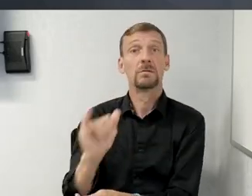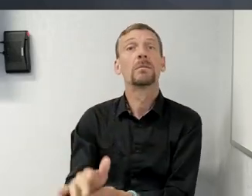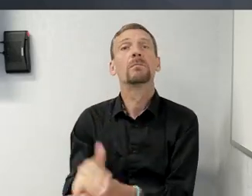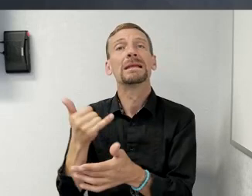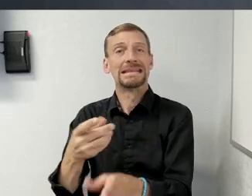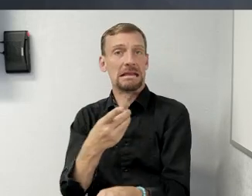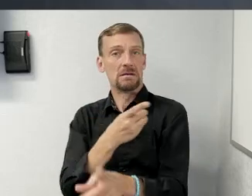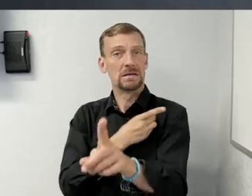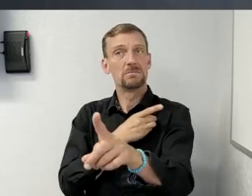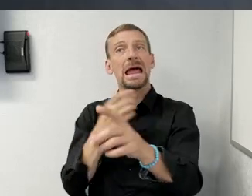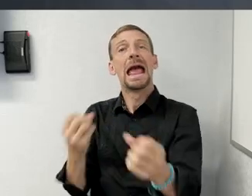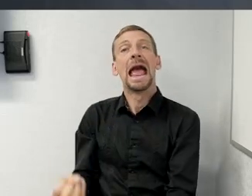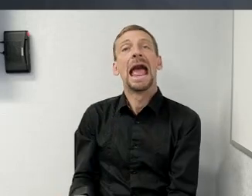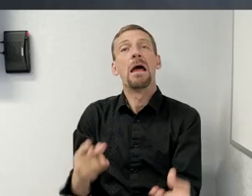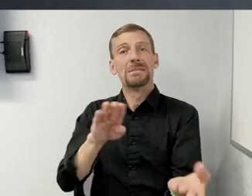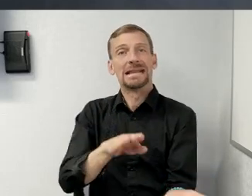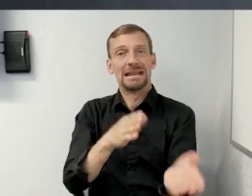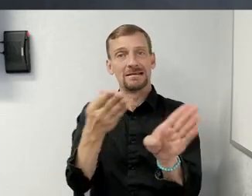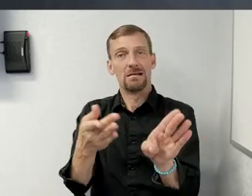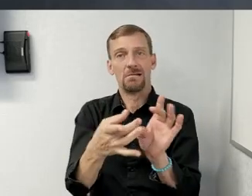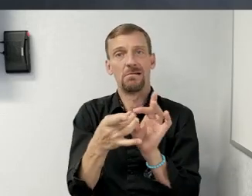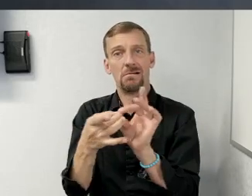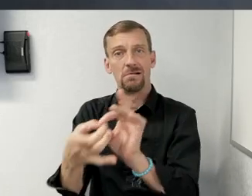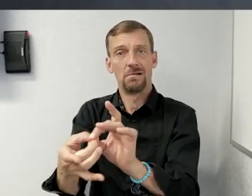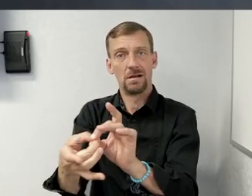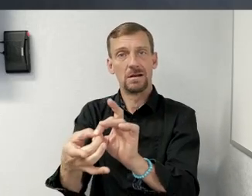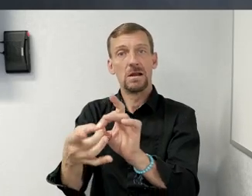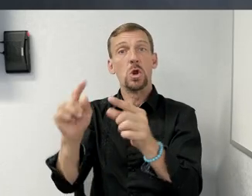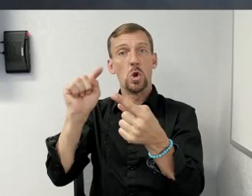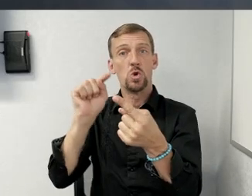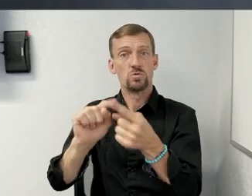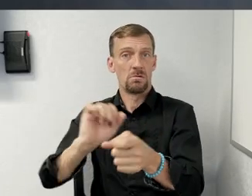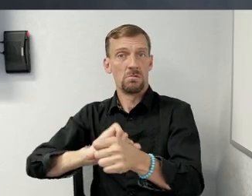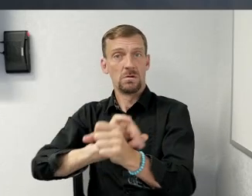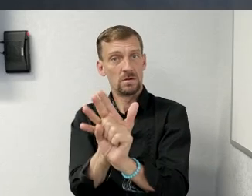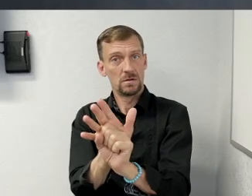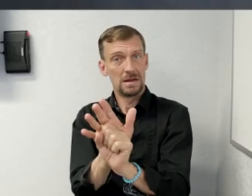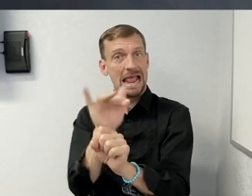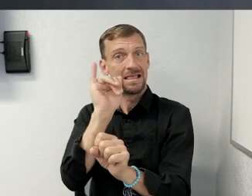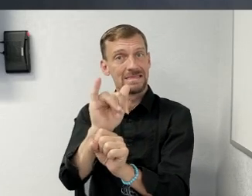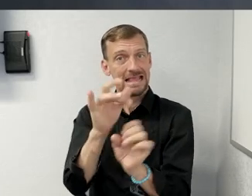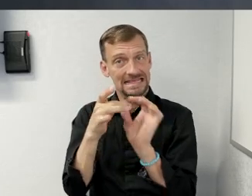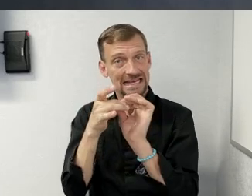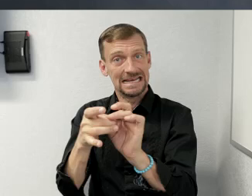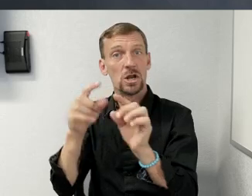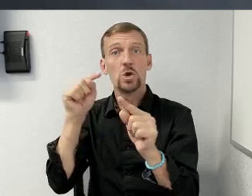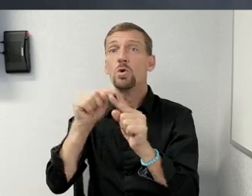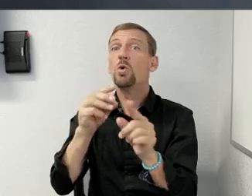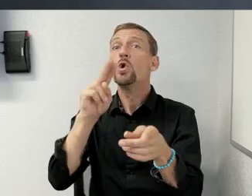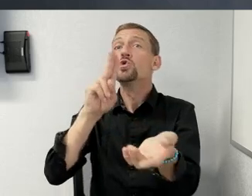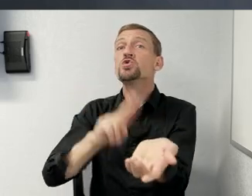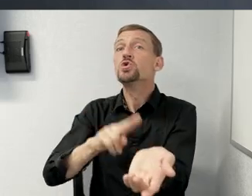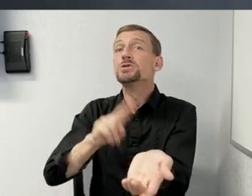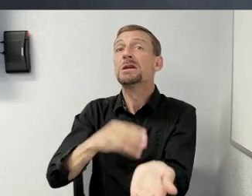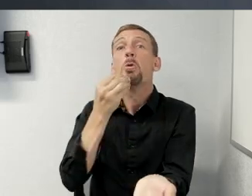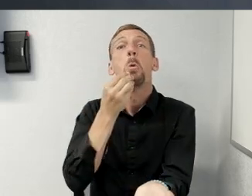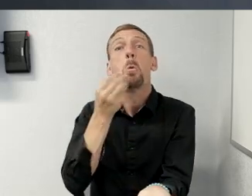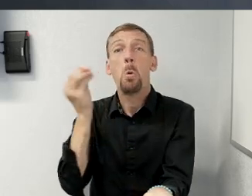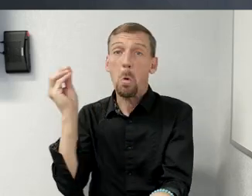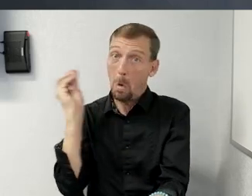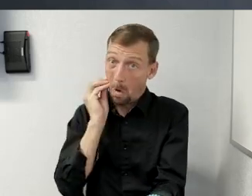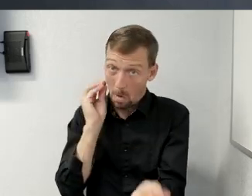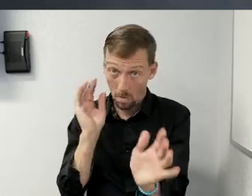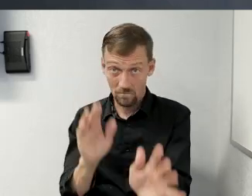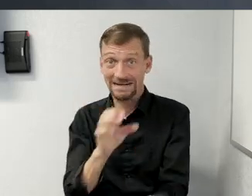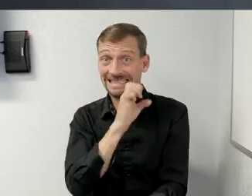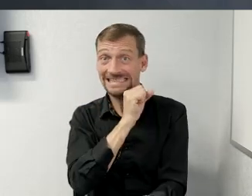many deaths in Tulare County are attributed to COVID were nursing home patients? So again, as of this